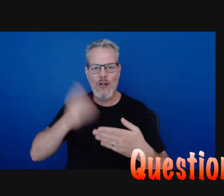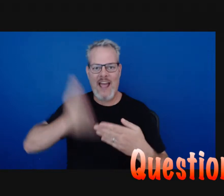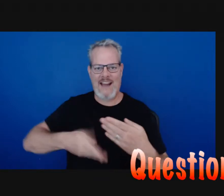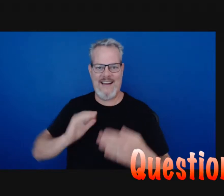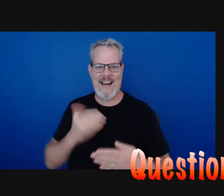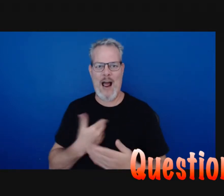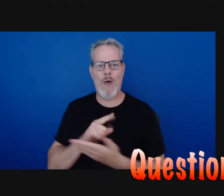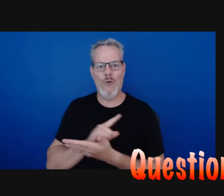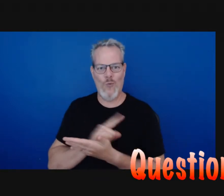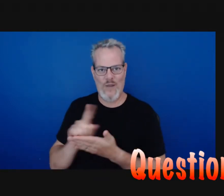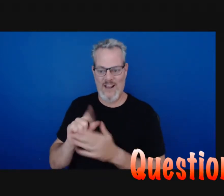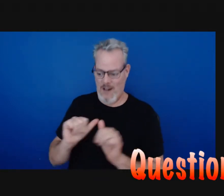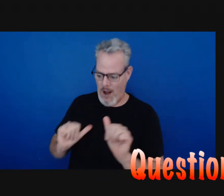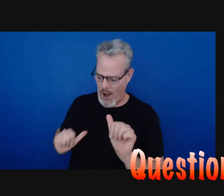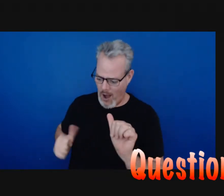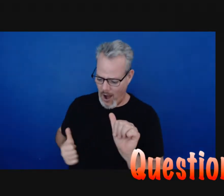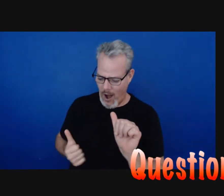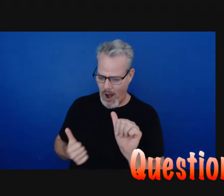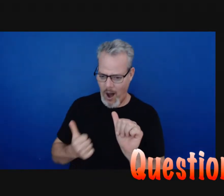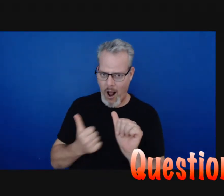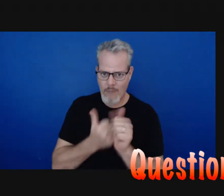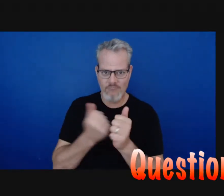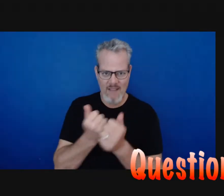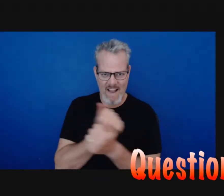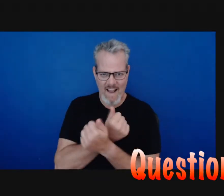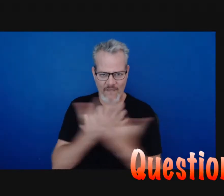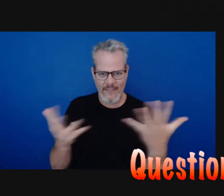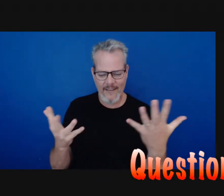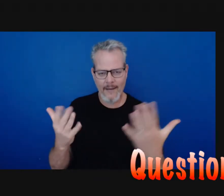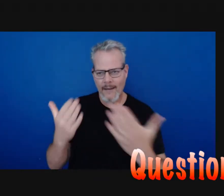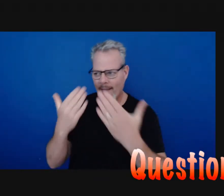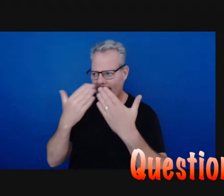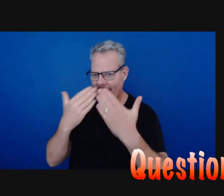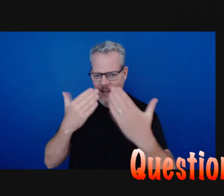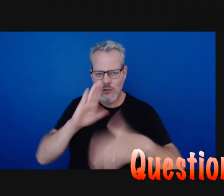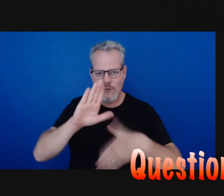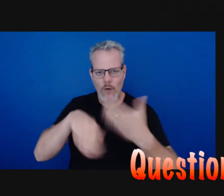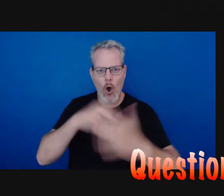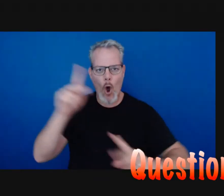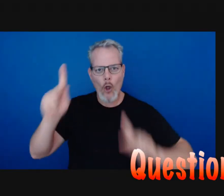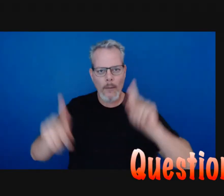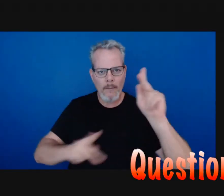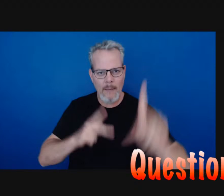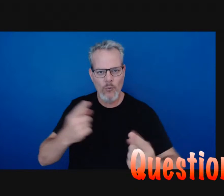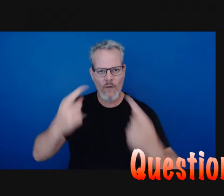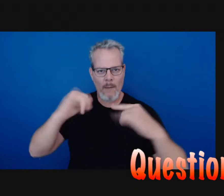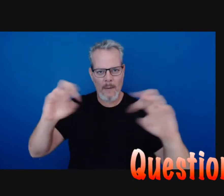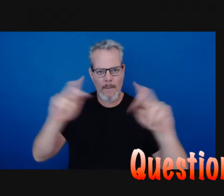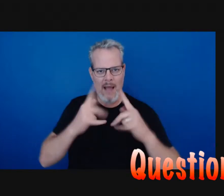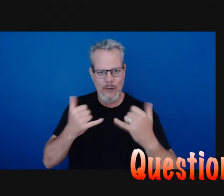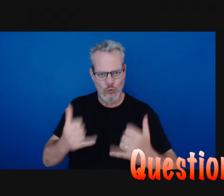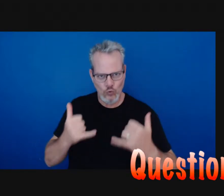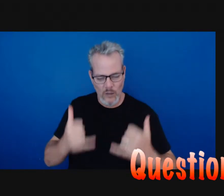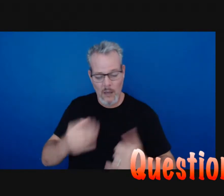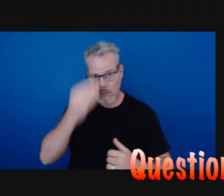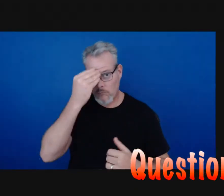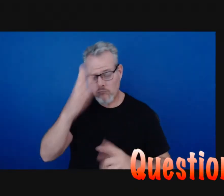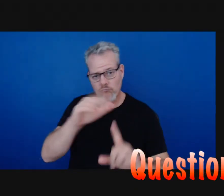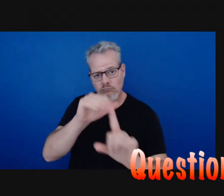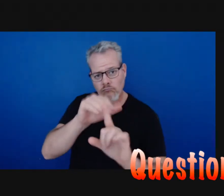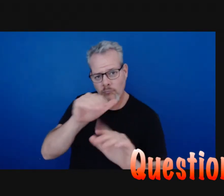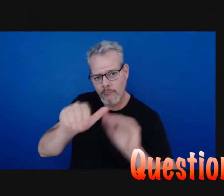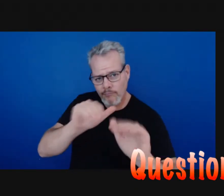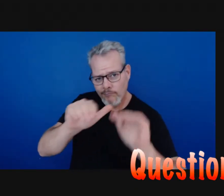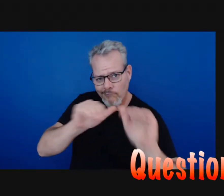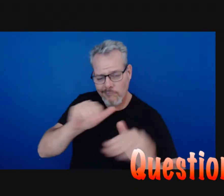We got through it all. Thanks everybody for tuning in today. Just a reminder, next Thursday we will be off for Thanksgiving unless something happens.